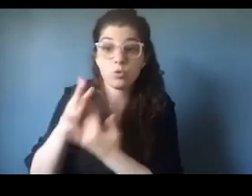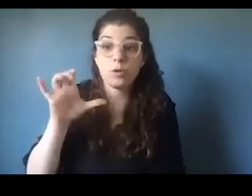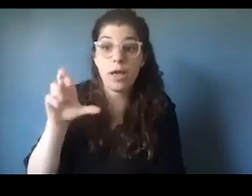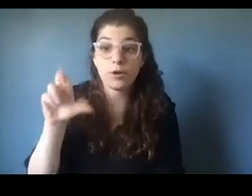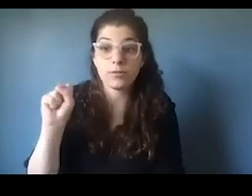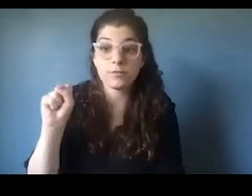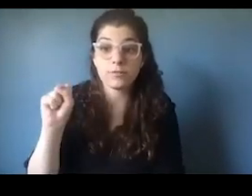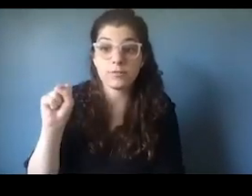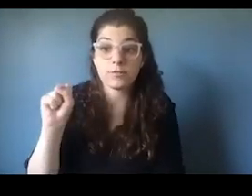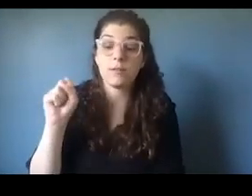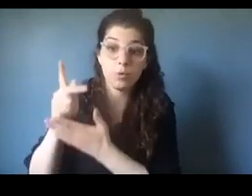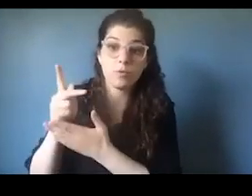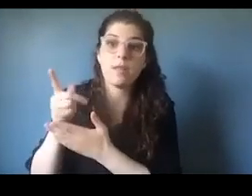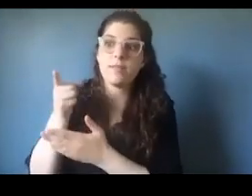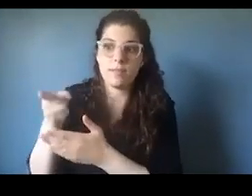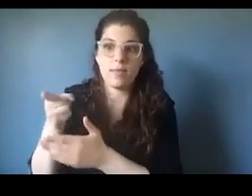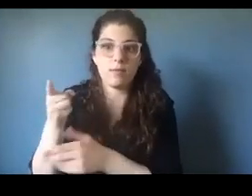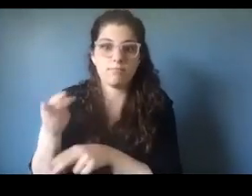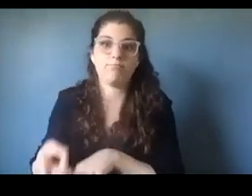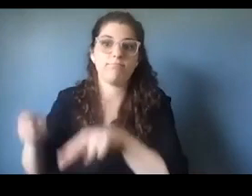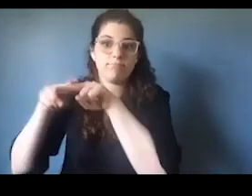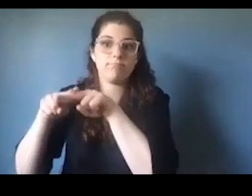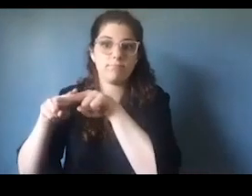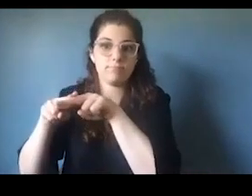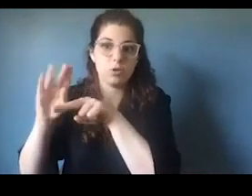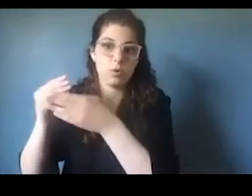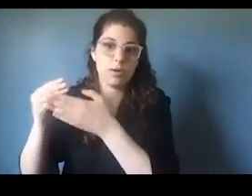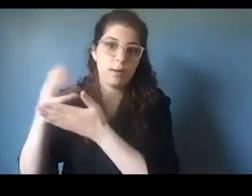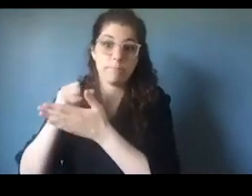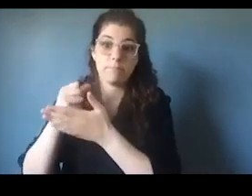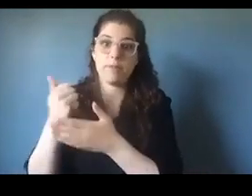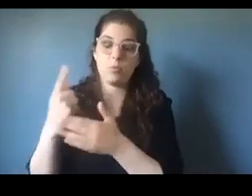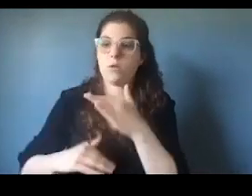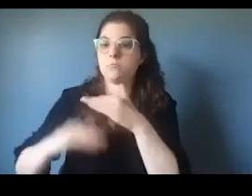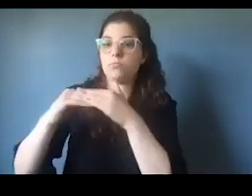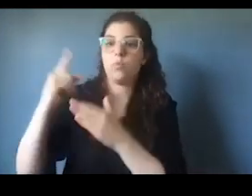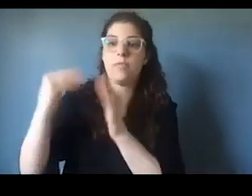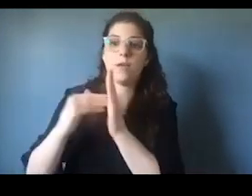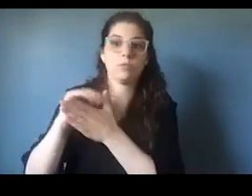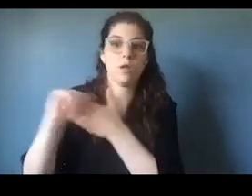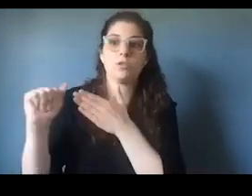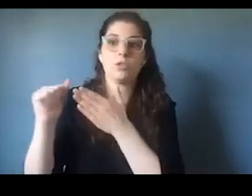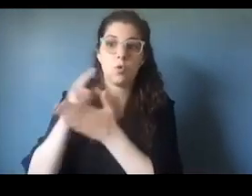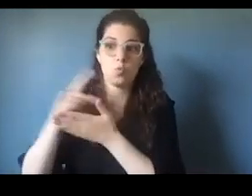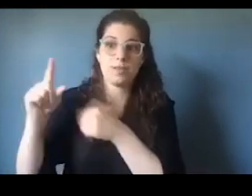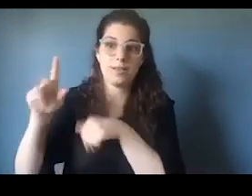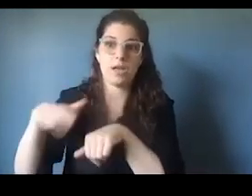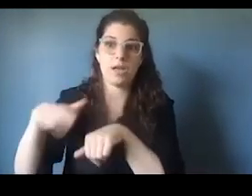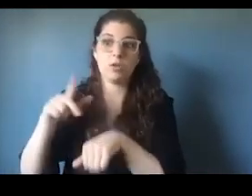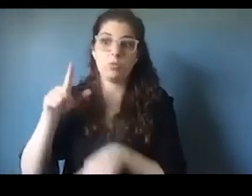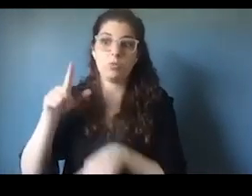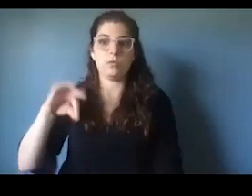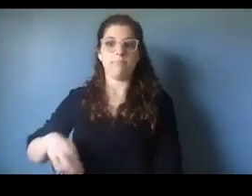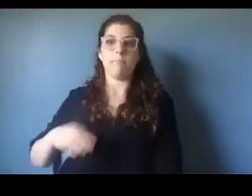get it, actually boosts your income overall. So anybody earning up to about $1,000 a week nationally who's eligible for